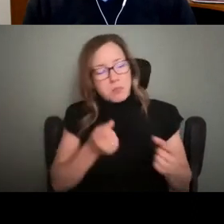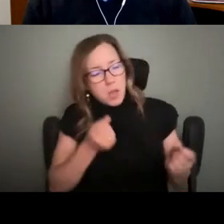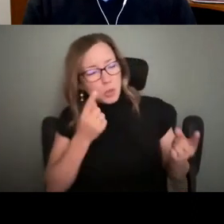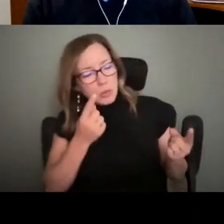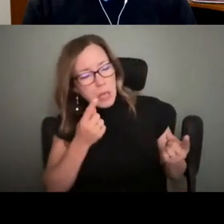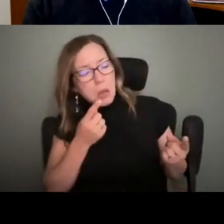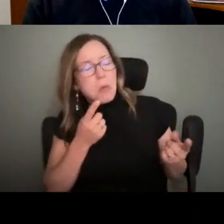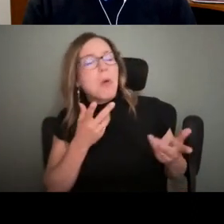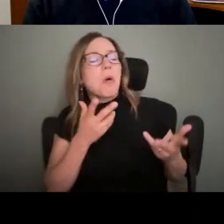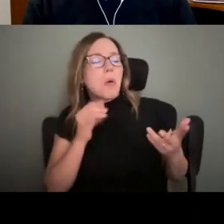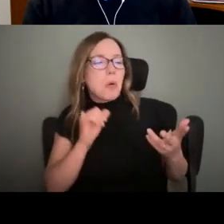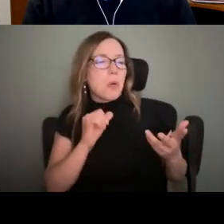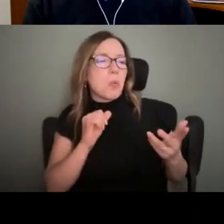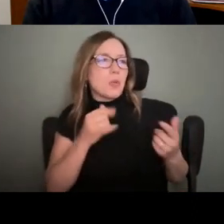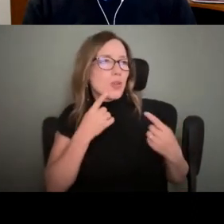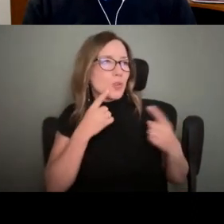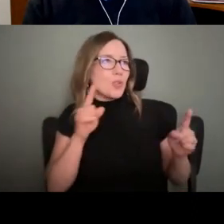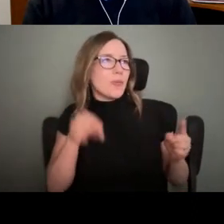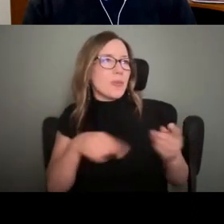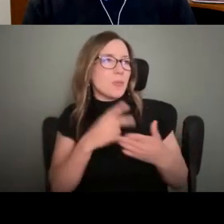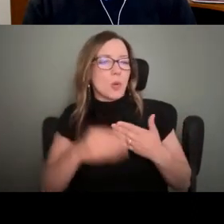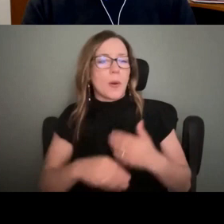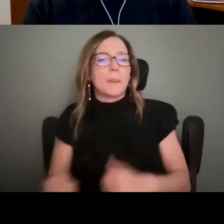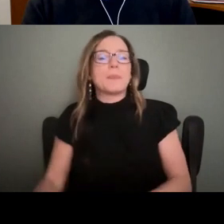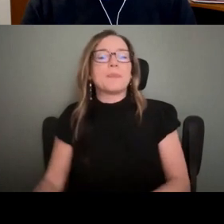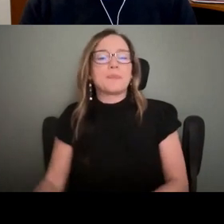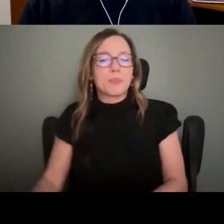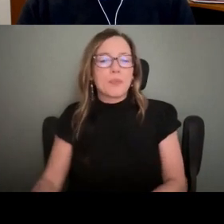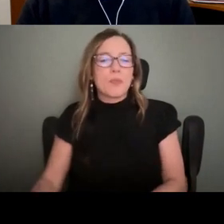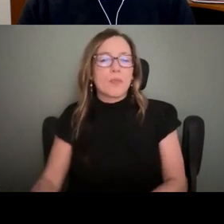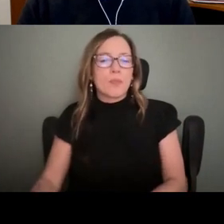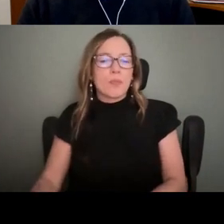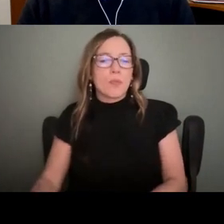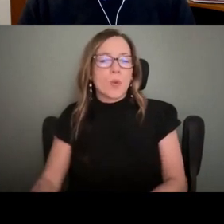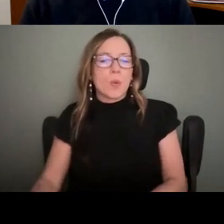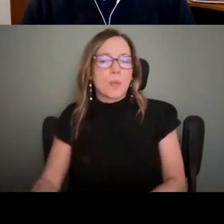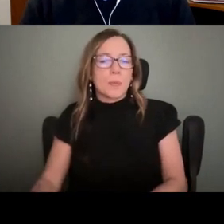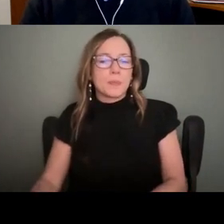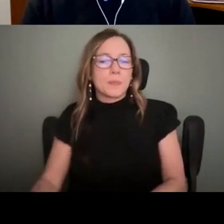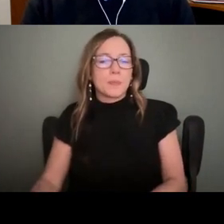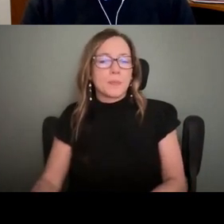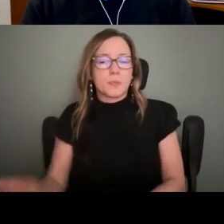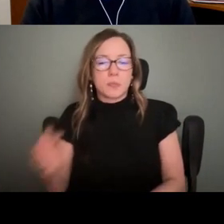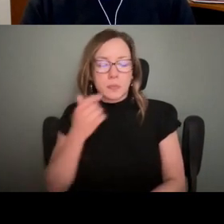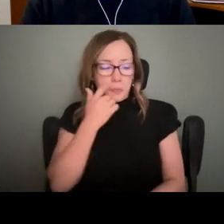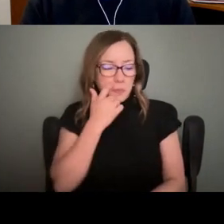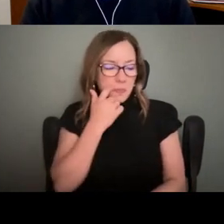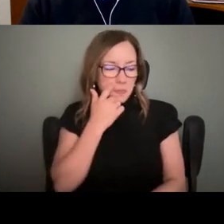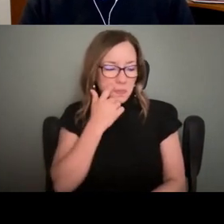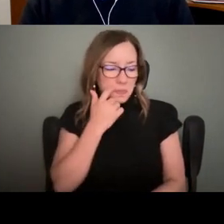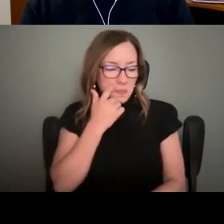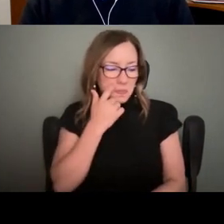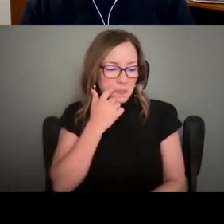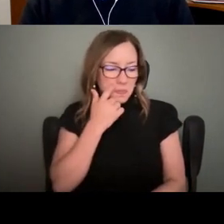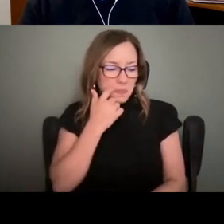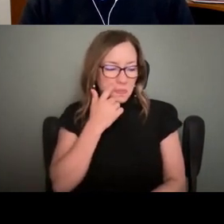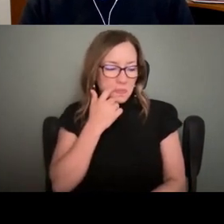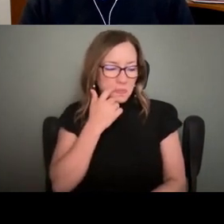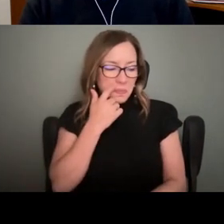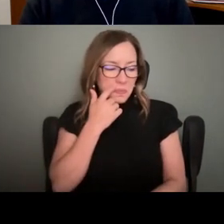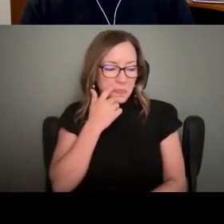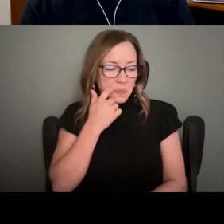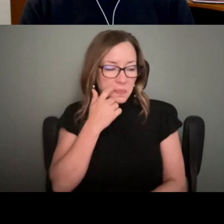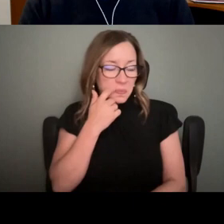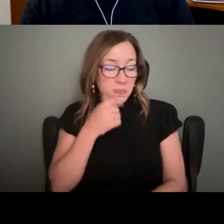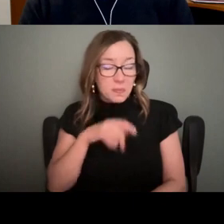to achieve with your programs as well. All right. Now, in terms of tactics and